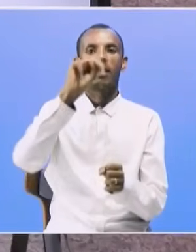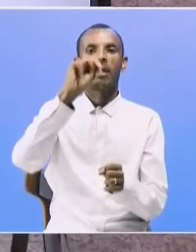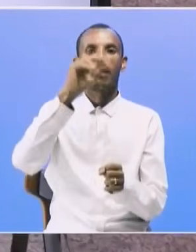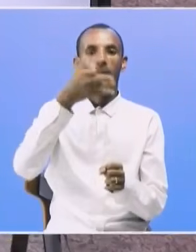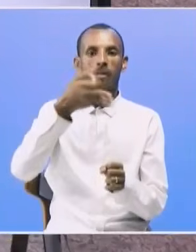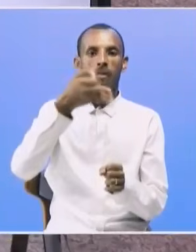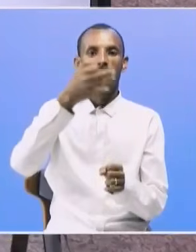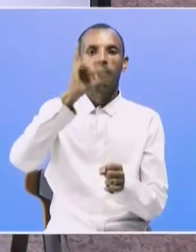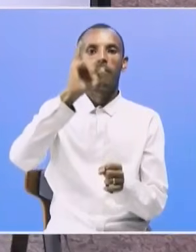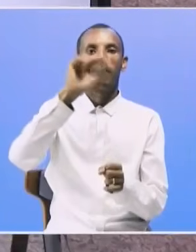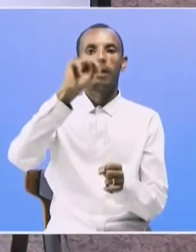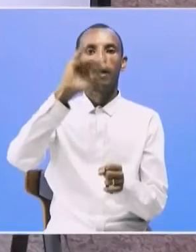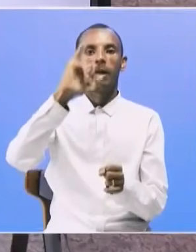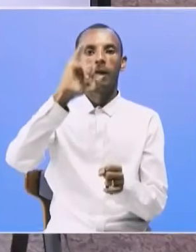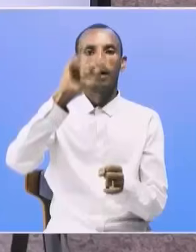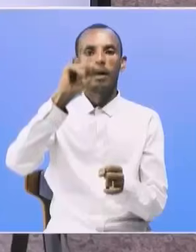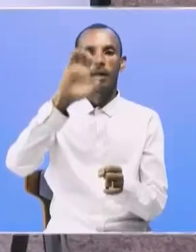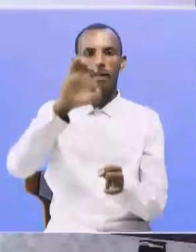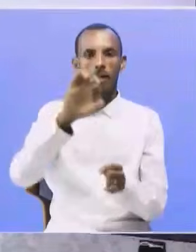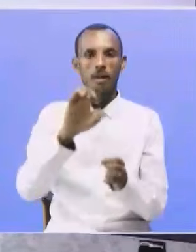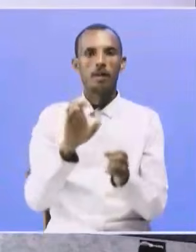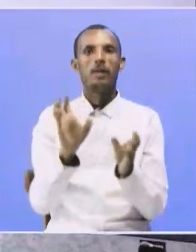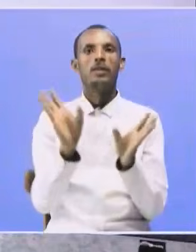Okay, let's define it.